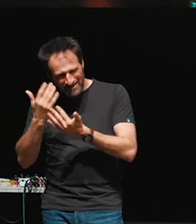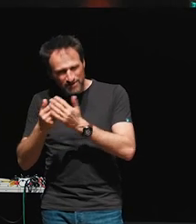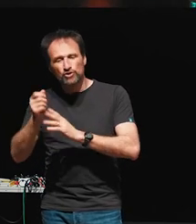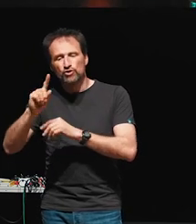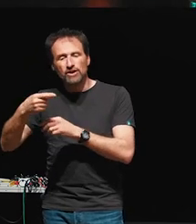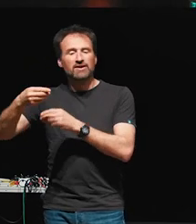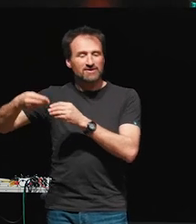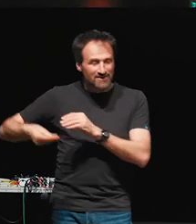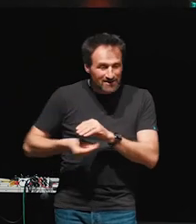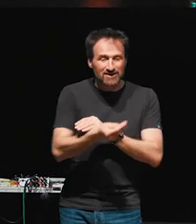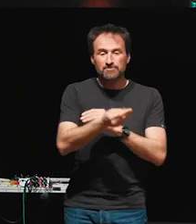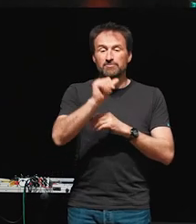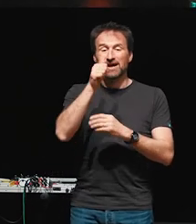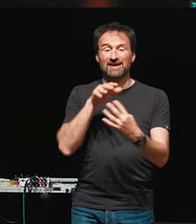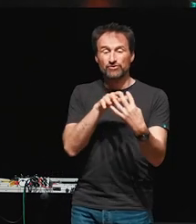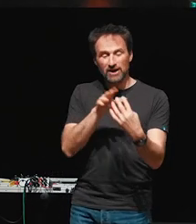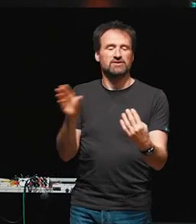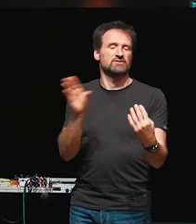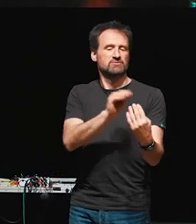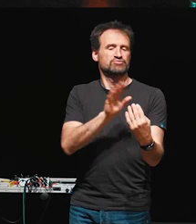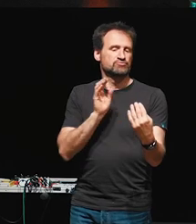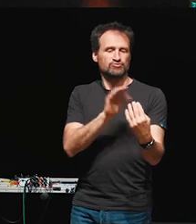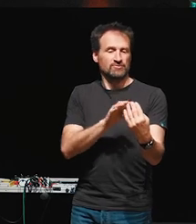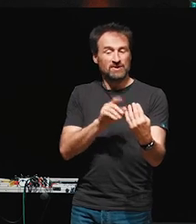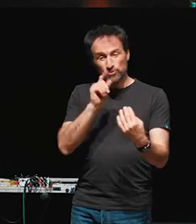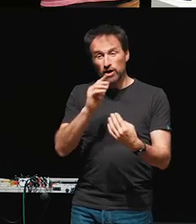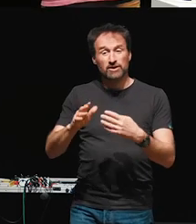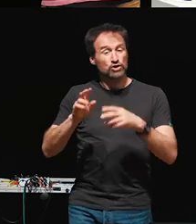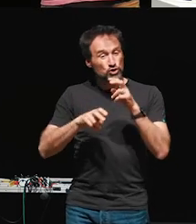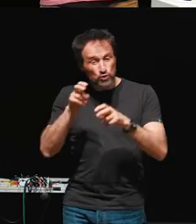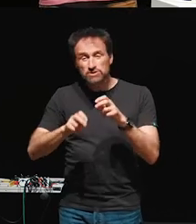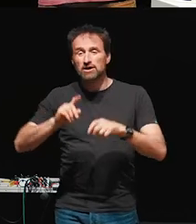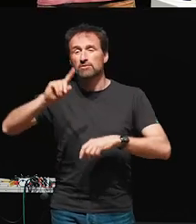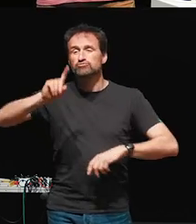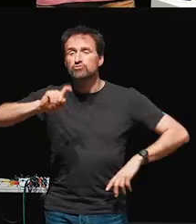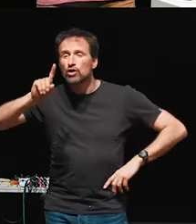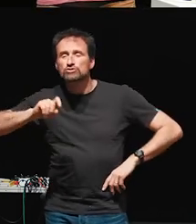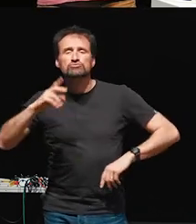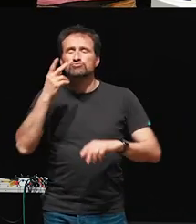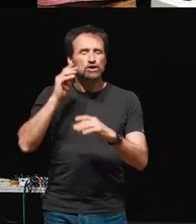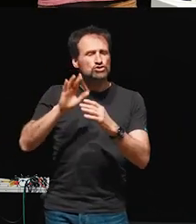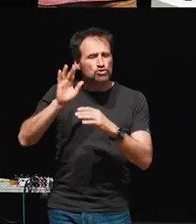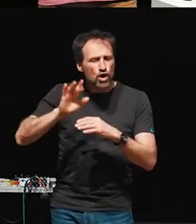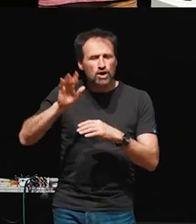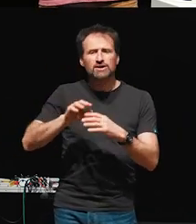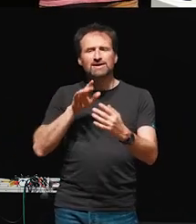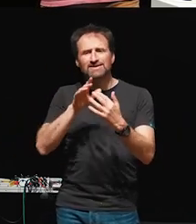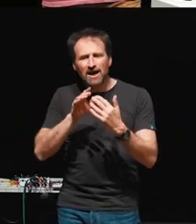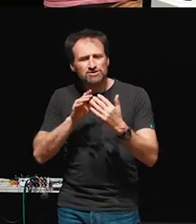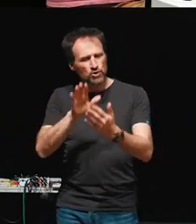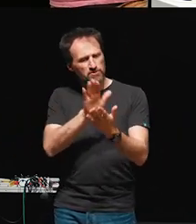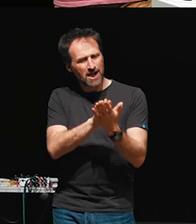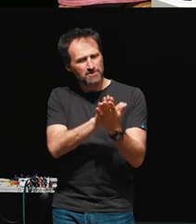the browser's main thread. So if your user is currently looking at something, they can keep on scrolling, keep on interacting, and they'll never